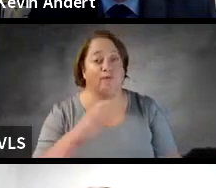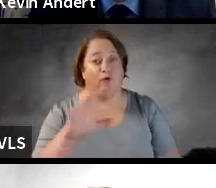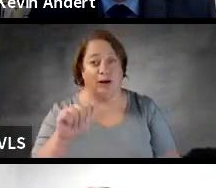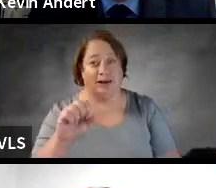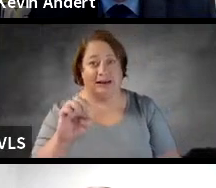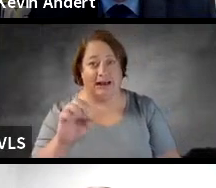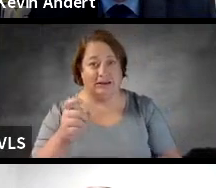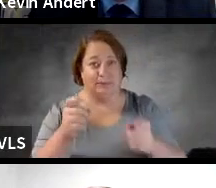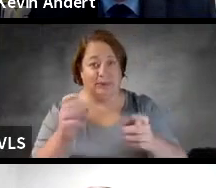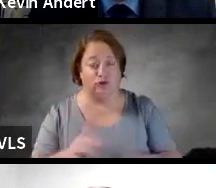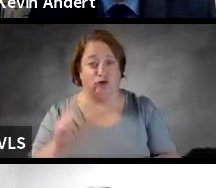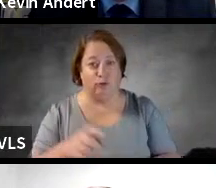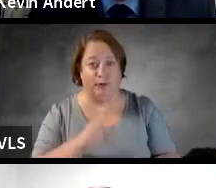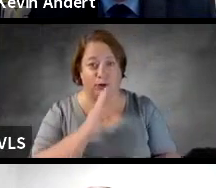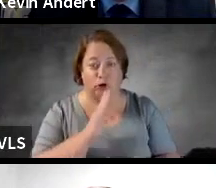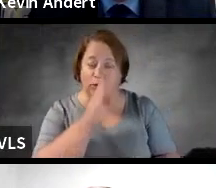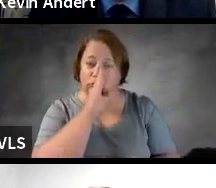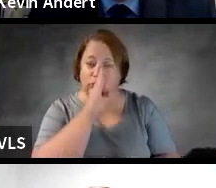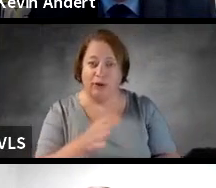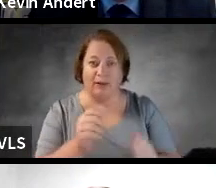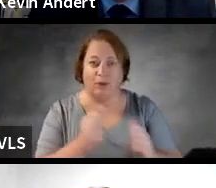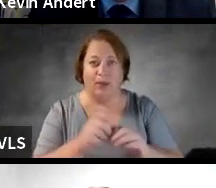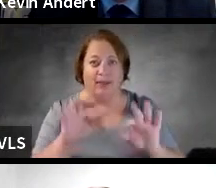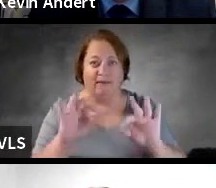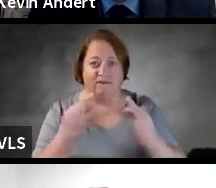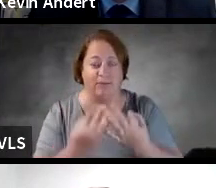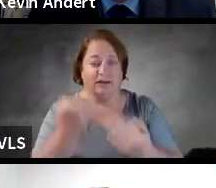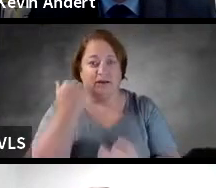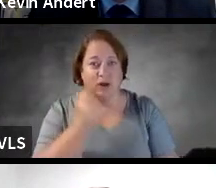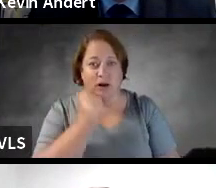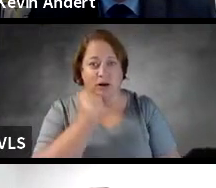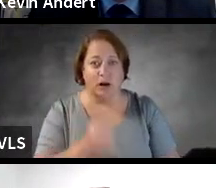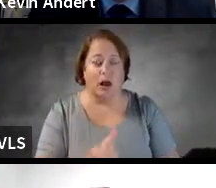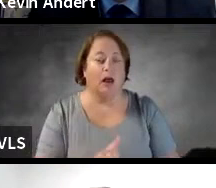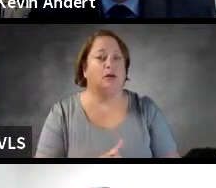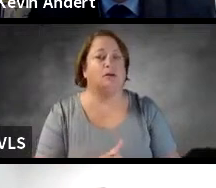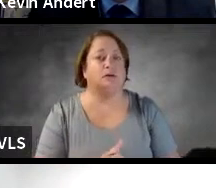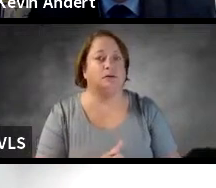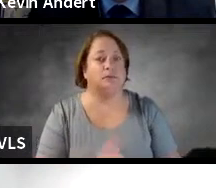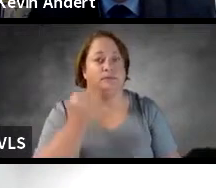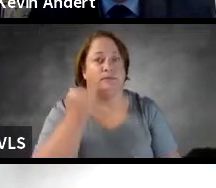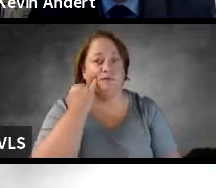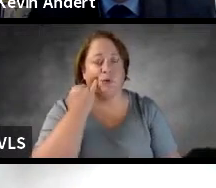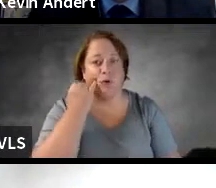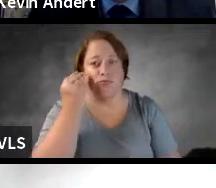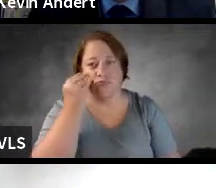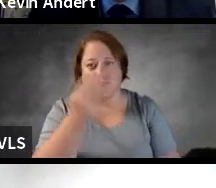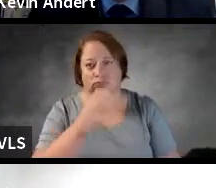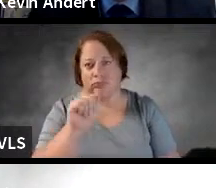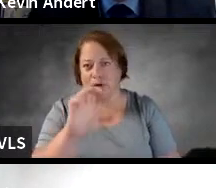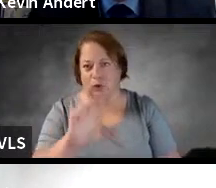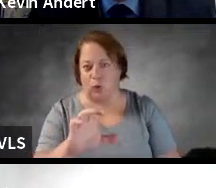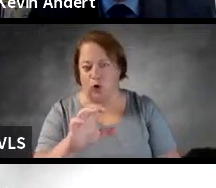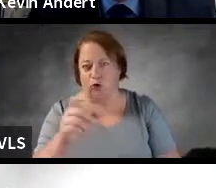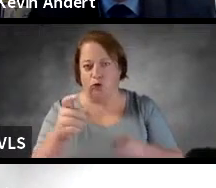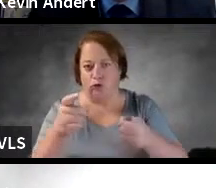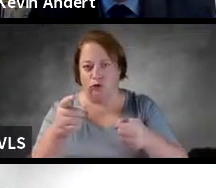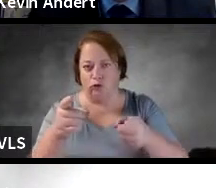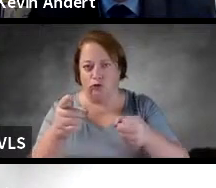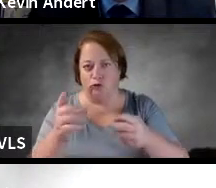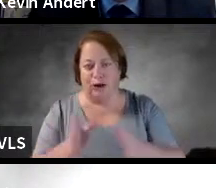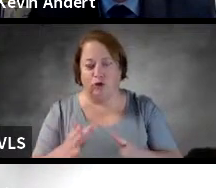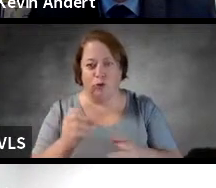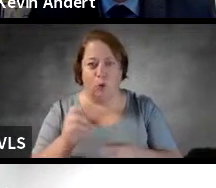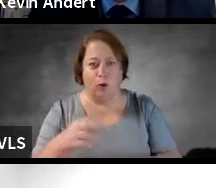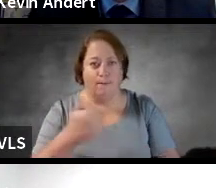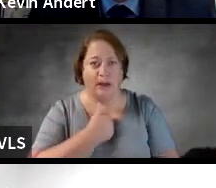managers should be talking directly with our families. If not, if you would either let the area coordinator, director, or myself or Chiquita